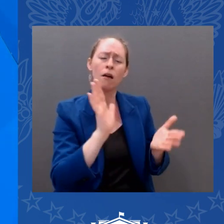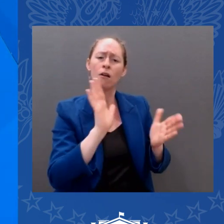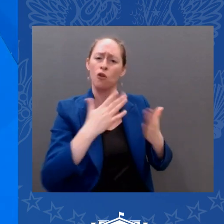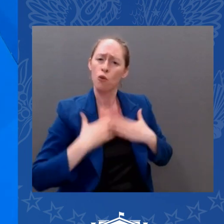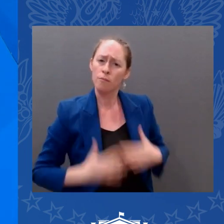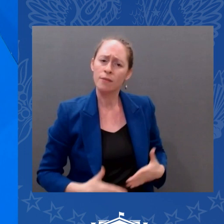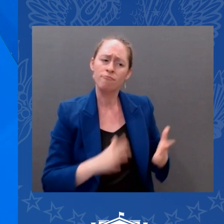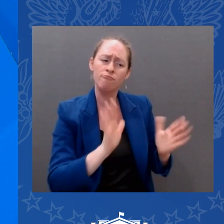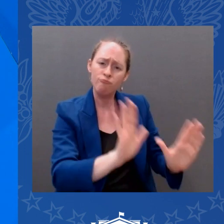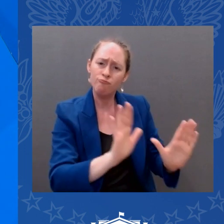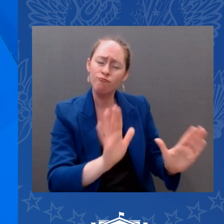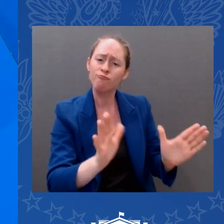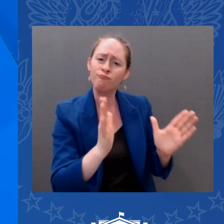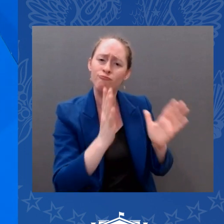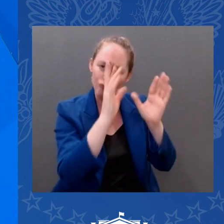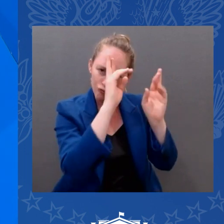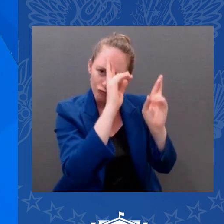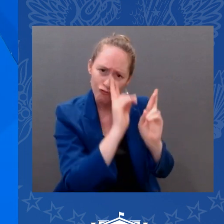responsibilities, including